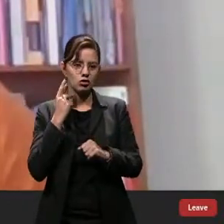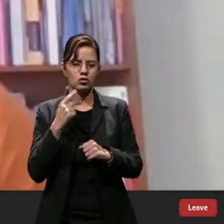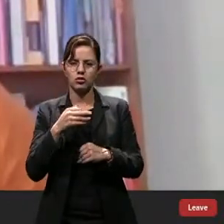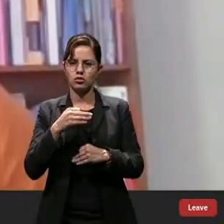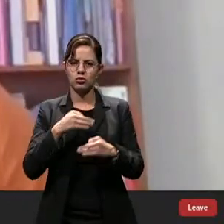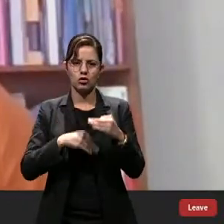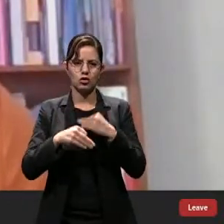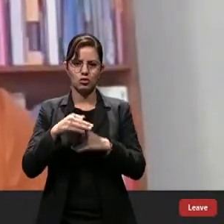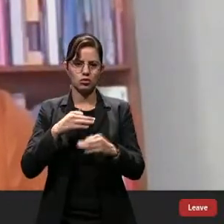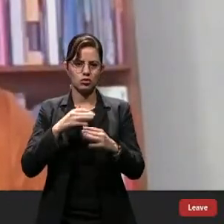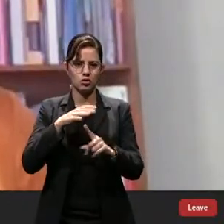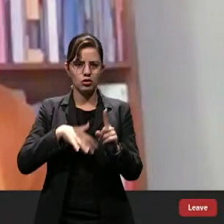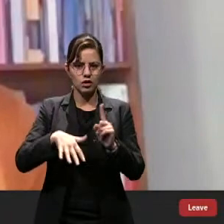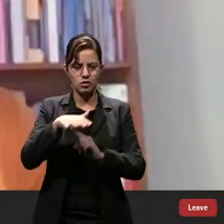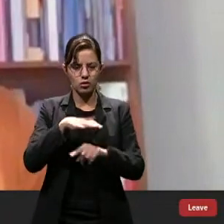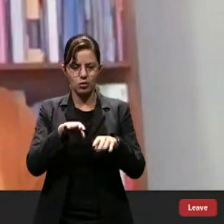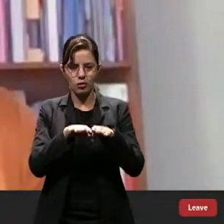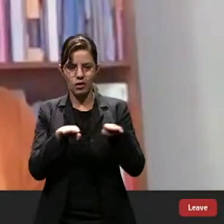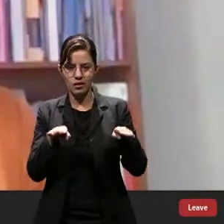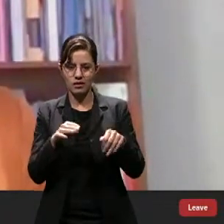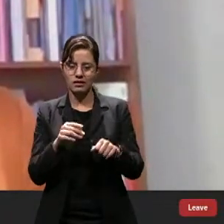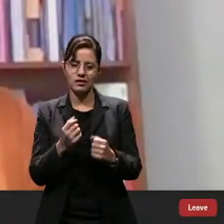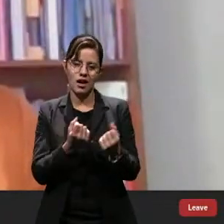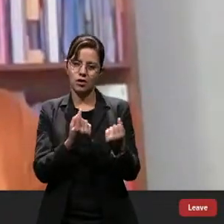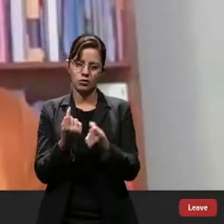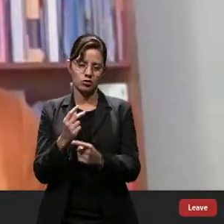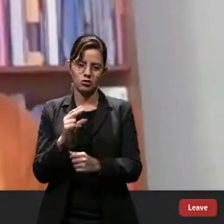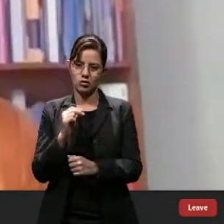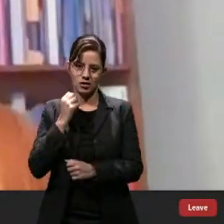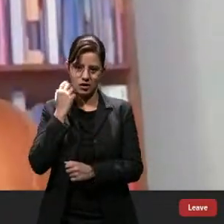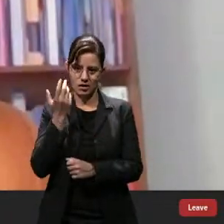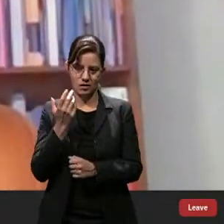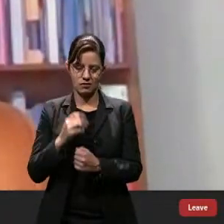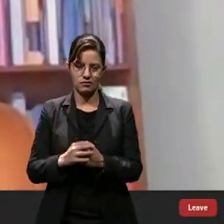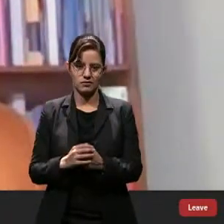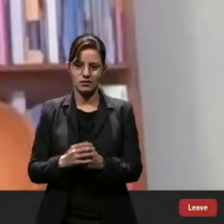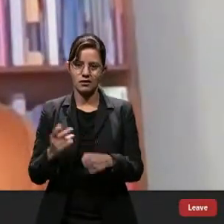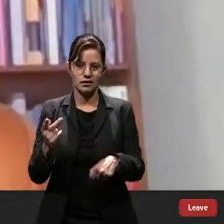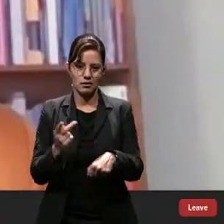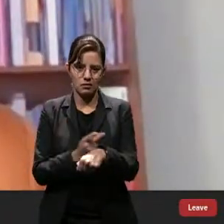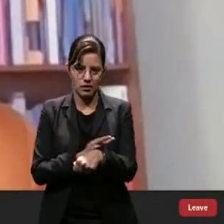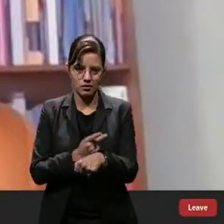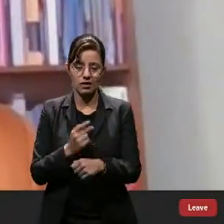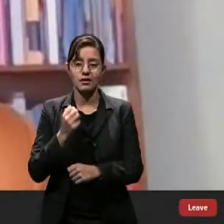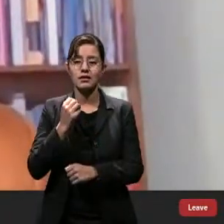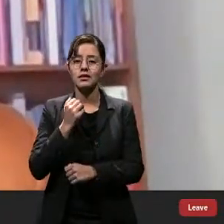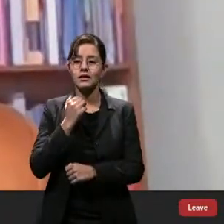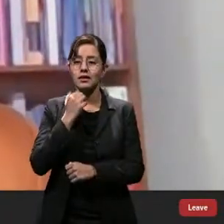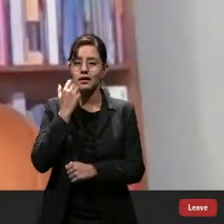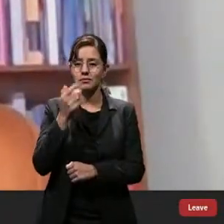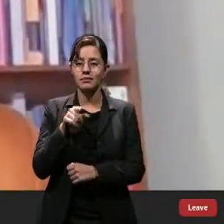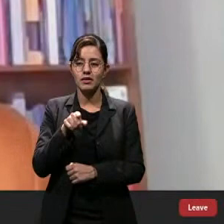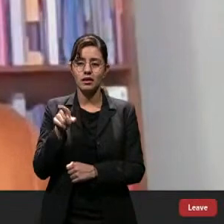And we also see that there is a generation of a trend to